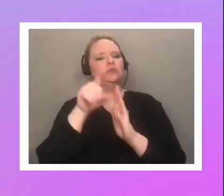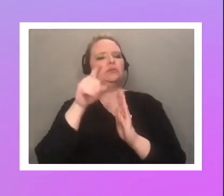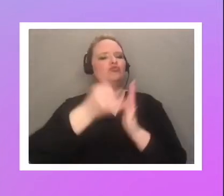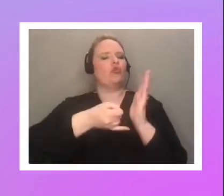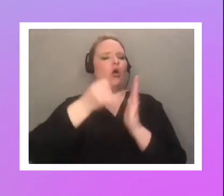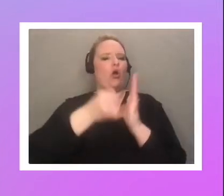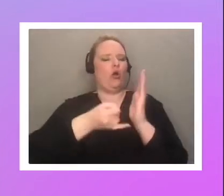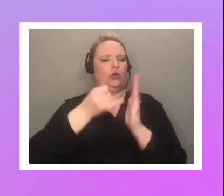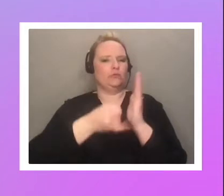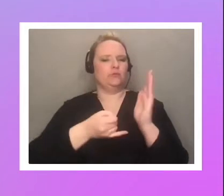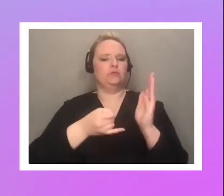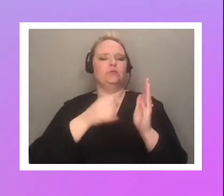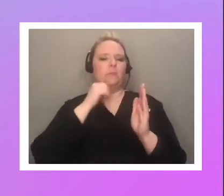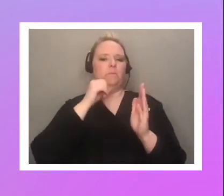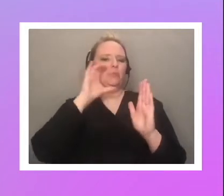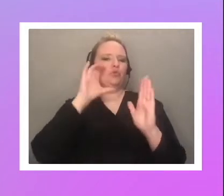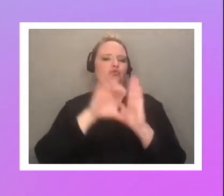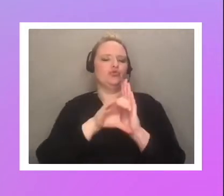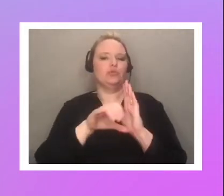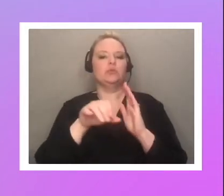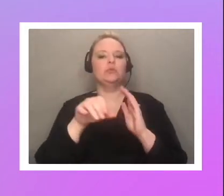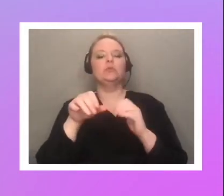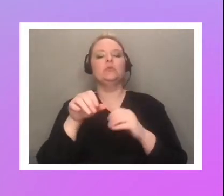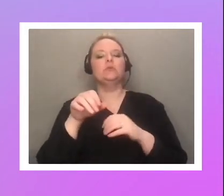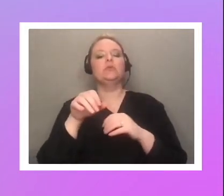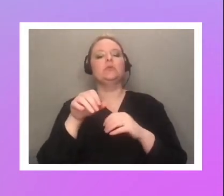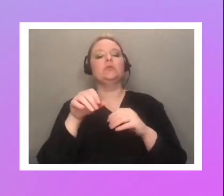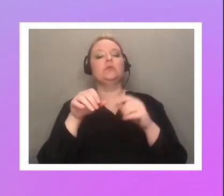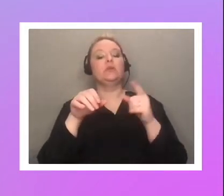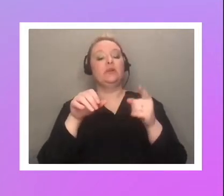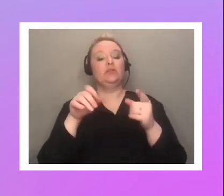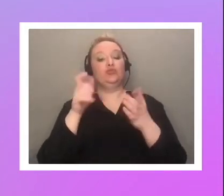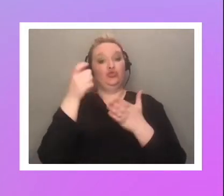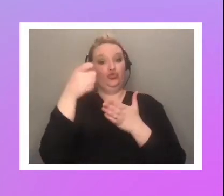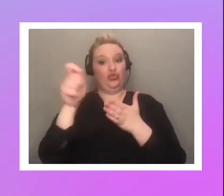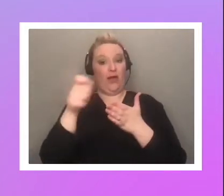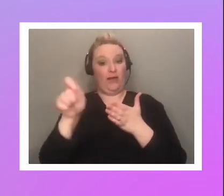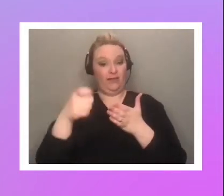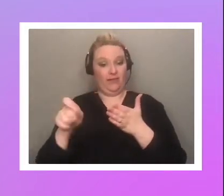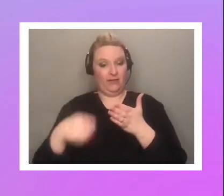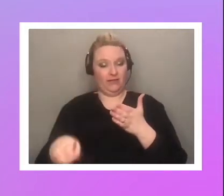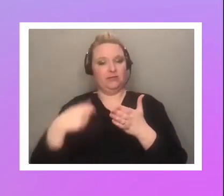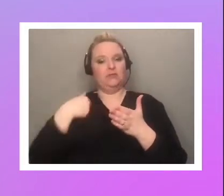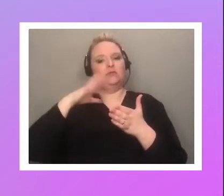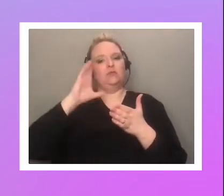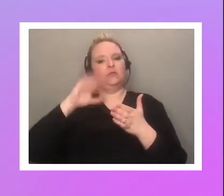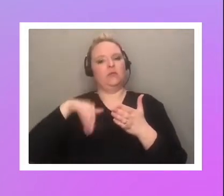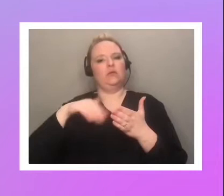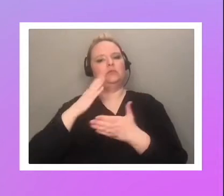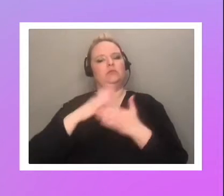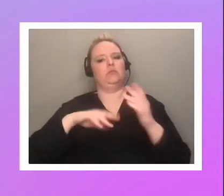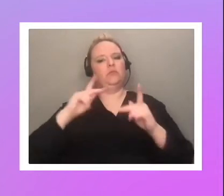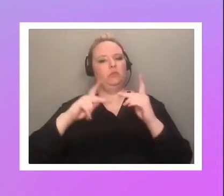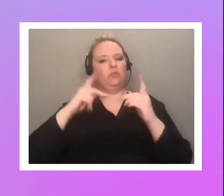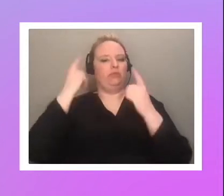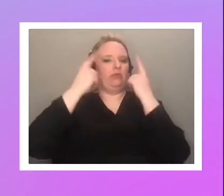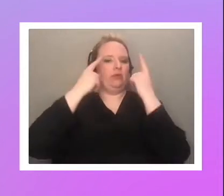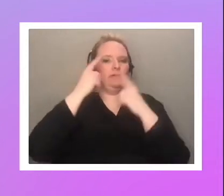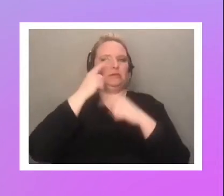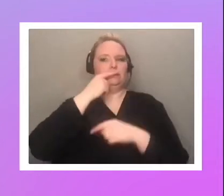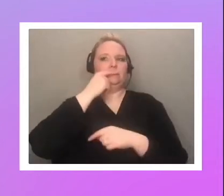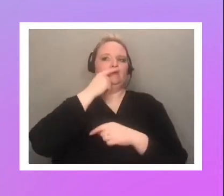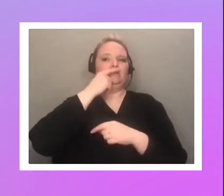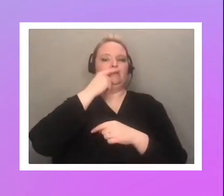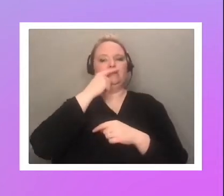illustrations. But when it comes to checklists, I know there are some thoughts because I know some